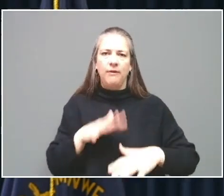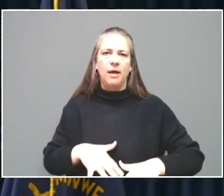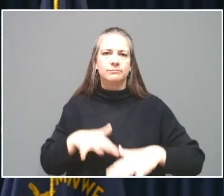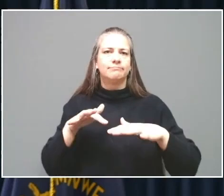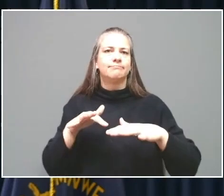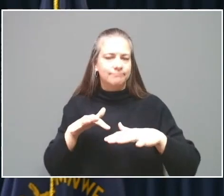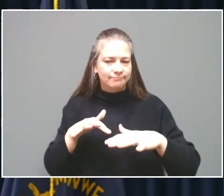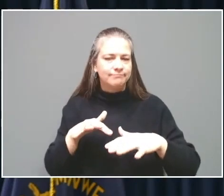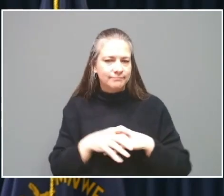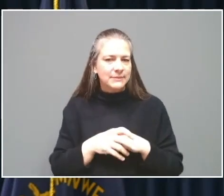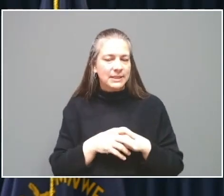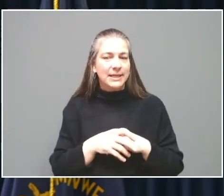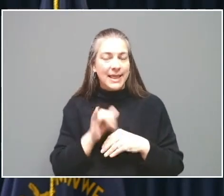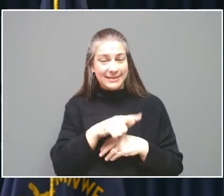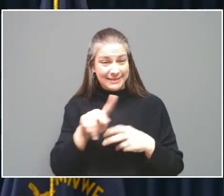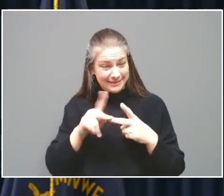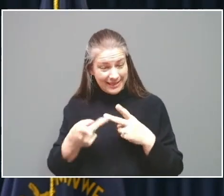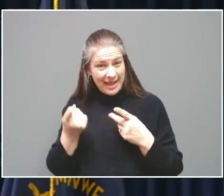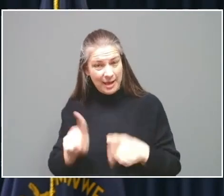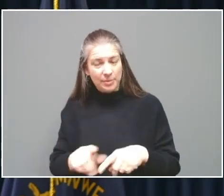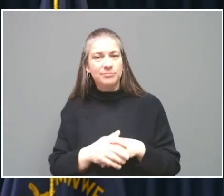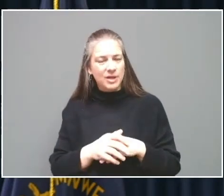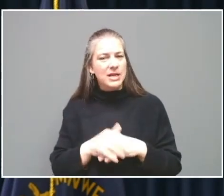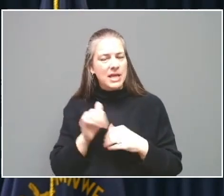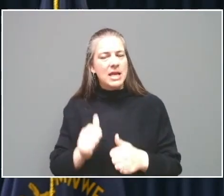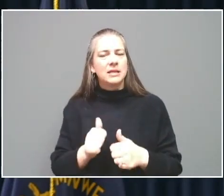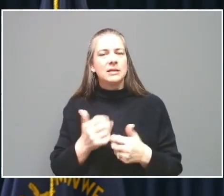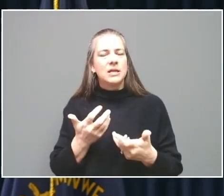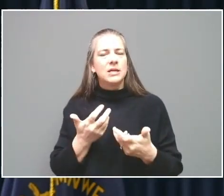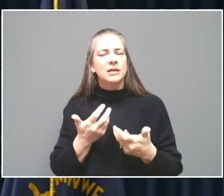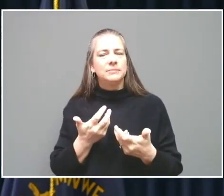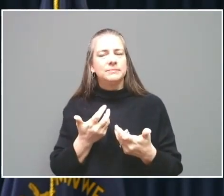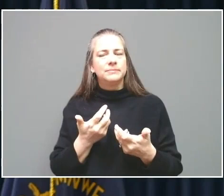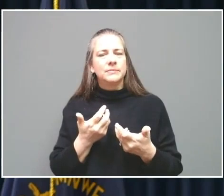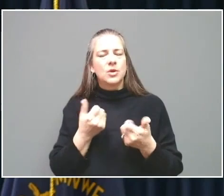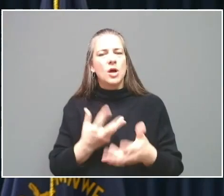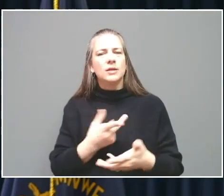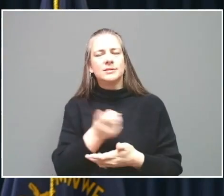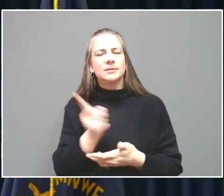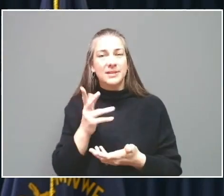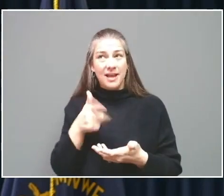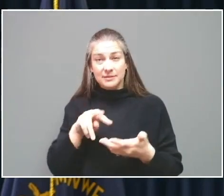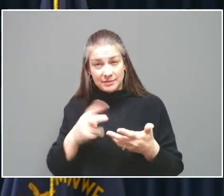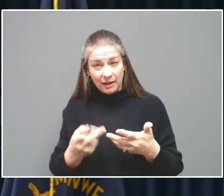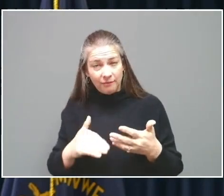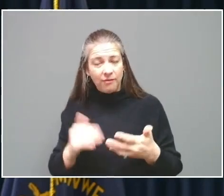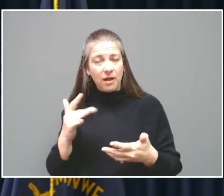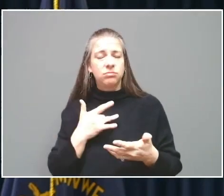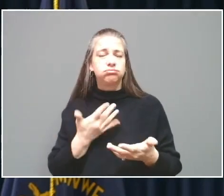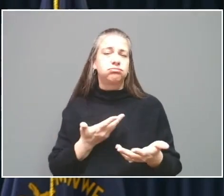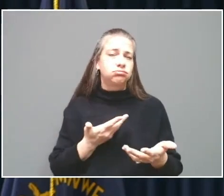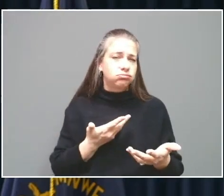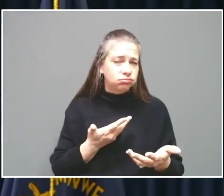this secondary event could struggle to cope with this most recent flooding based on the significant